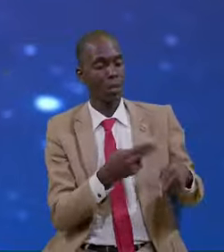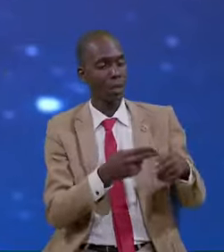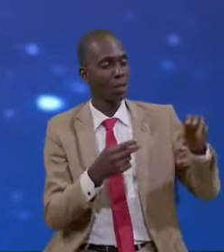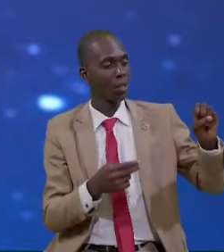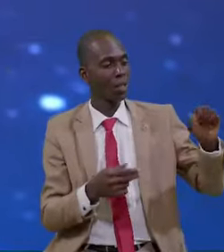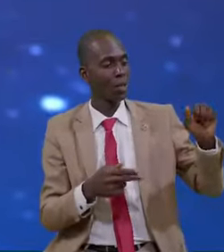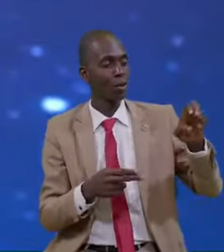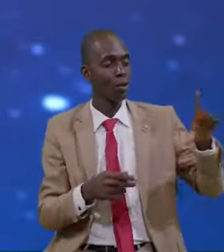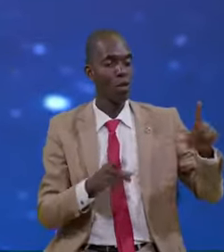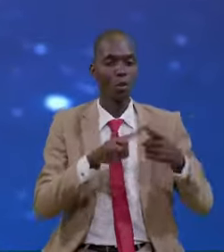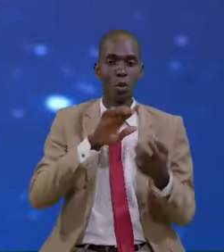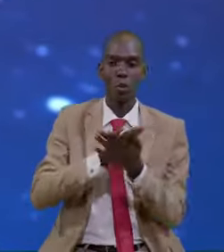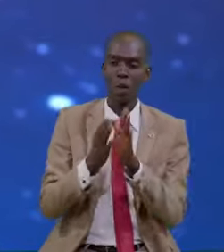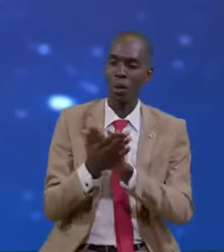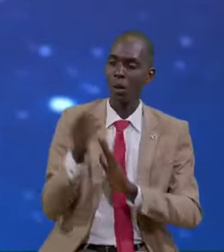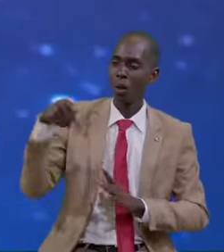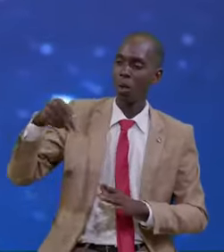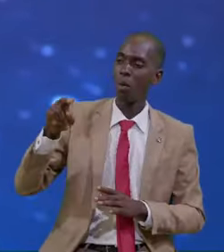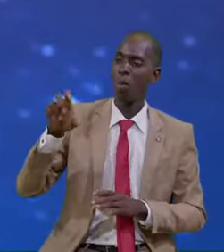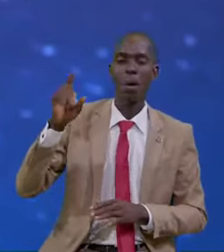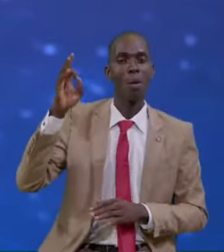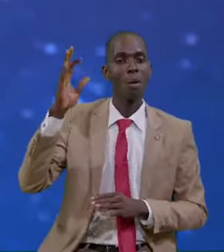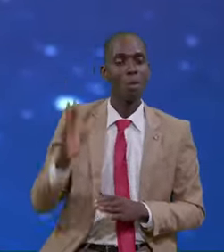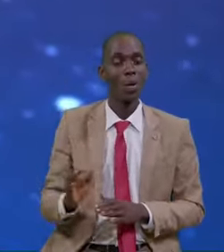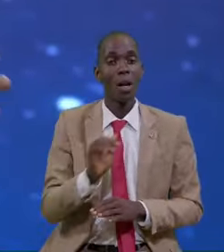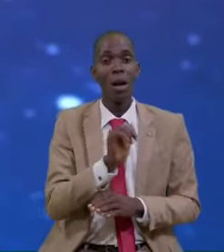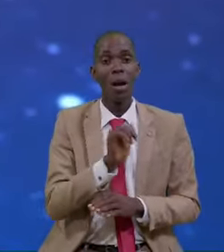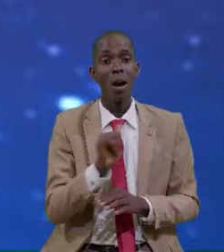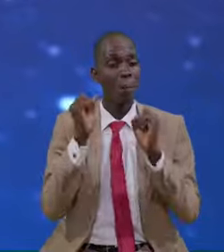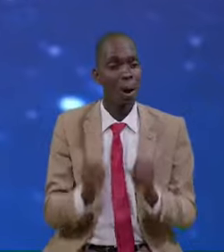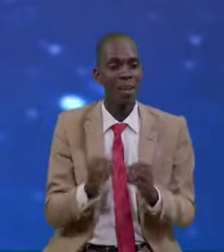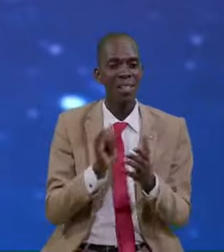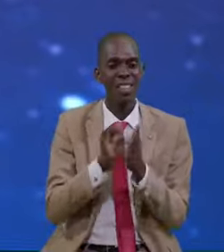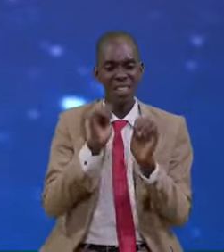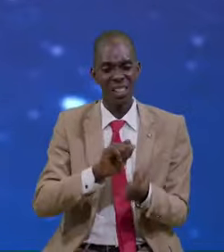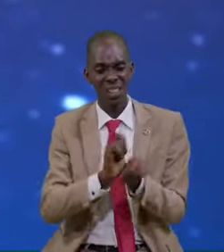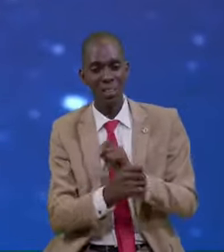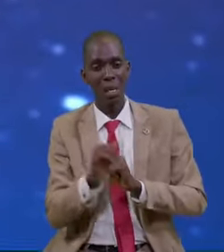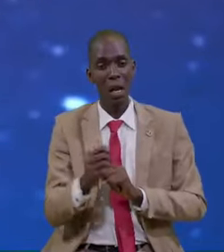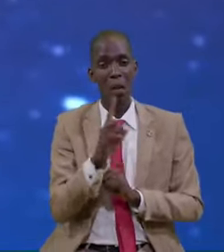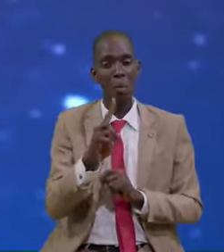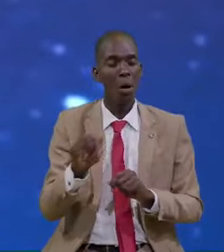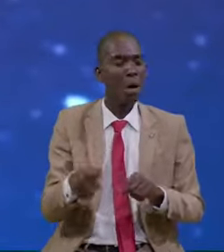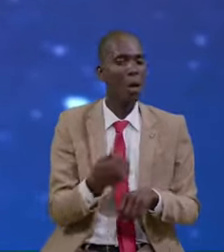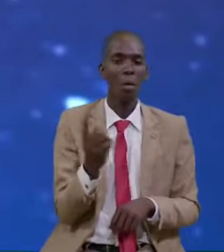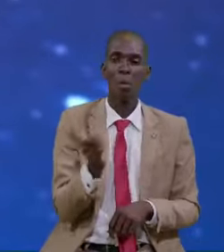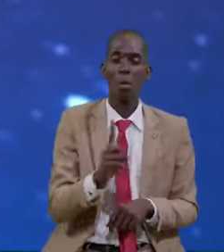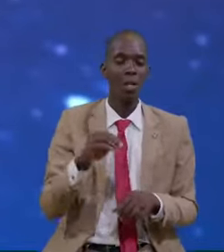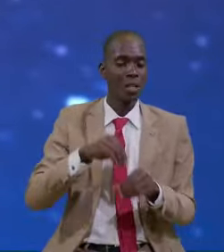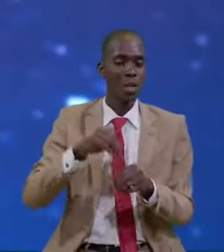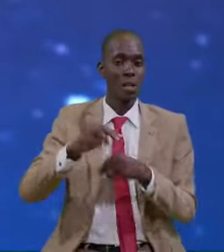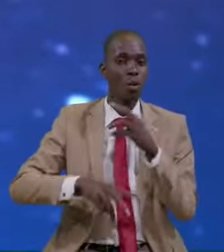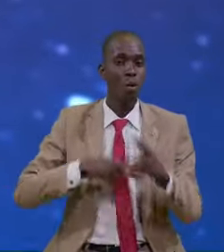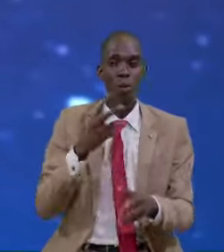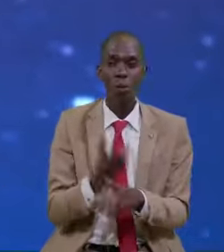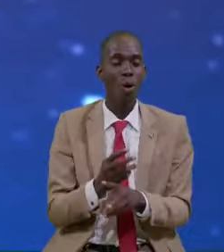the power that can change anyone, anywhere on the in the globe, that is all over